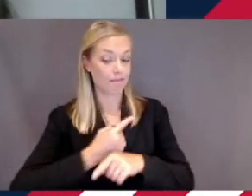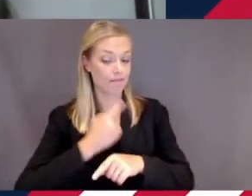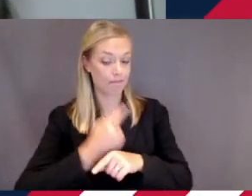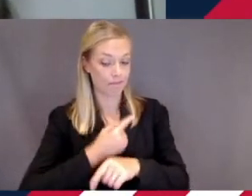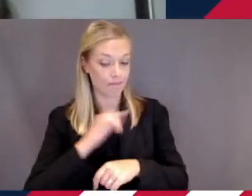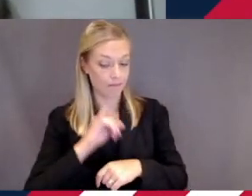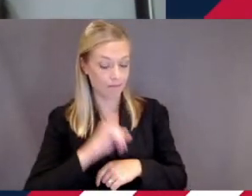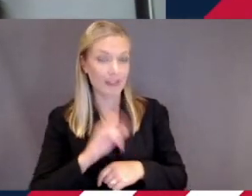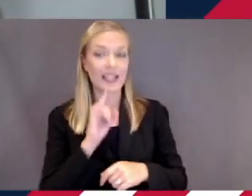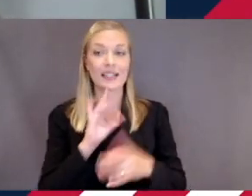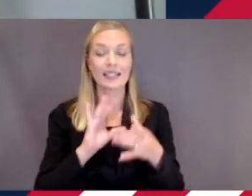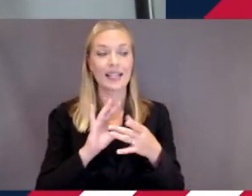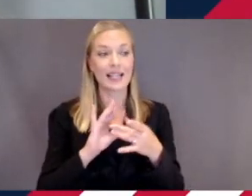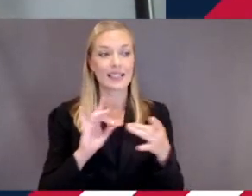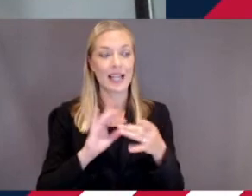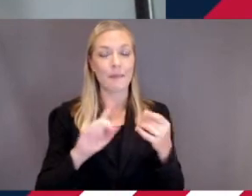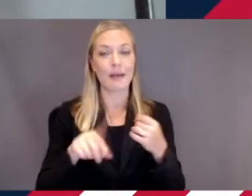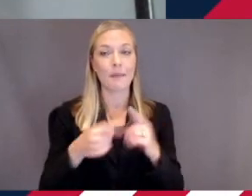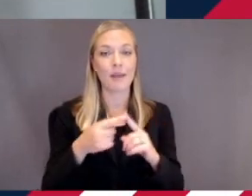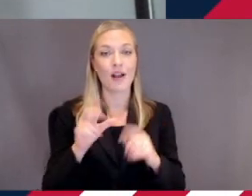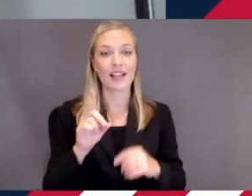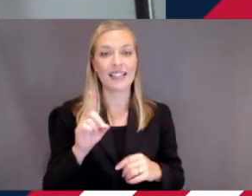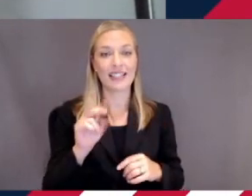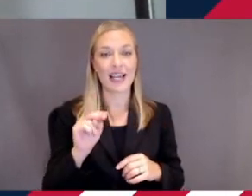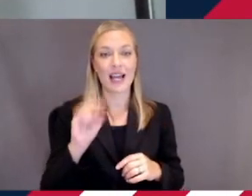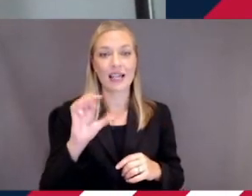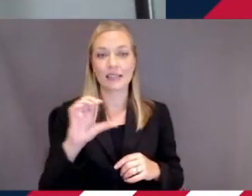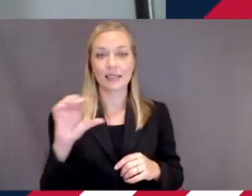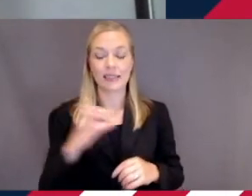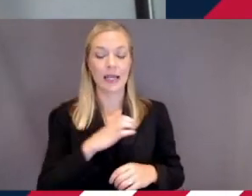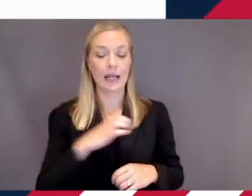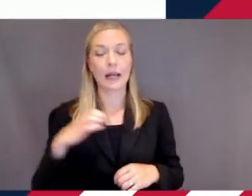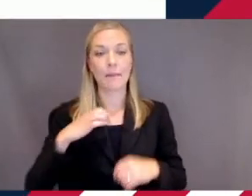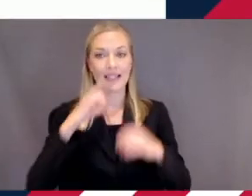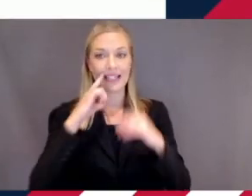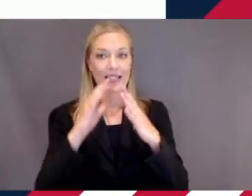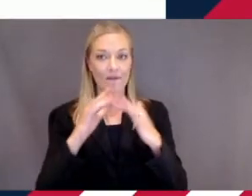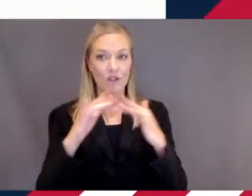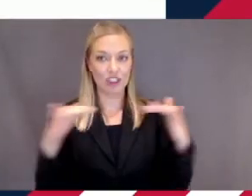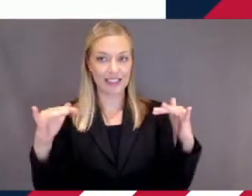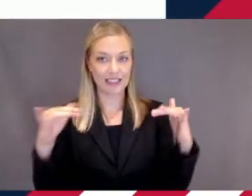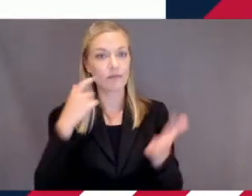and Standing Committee diversity, and I recognize Judith Whitmer.